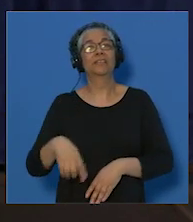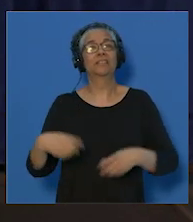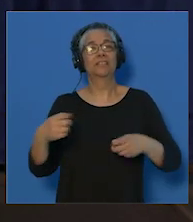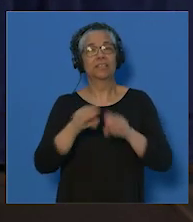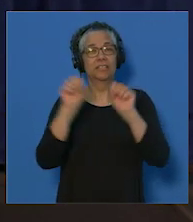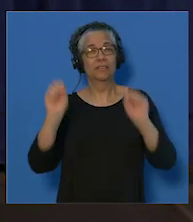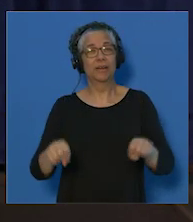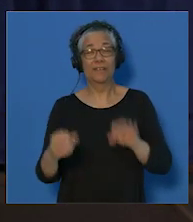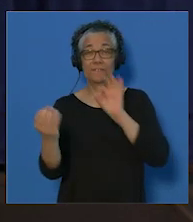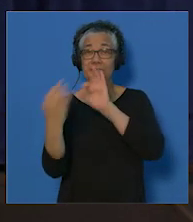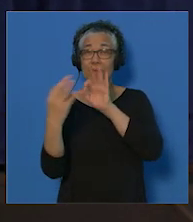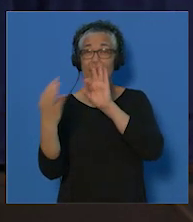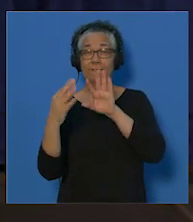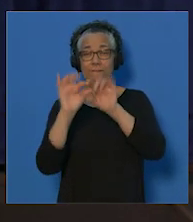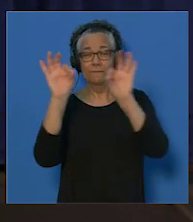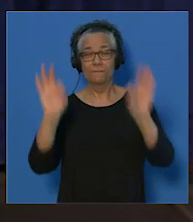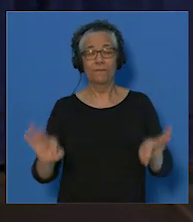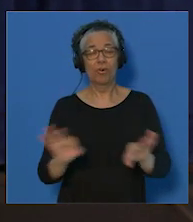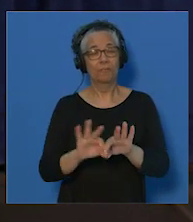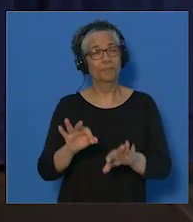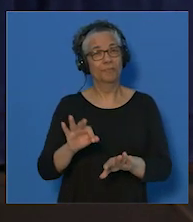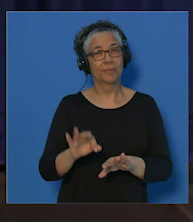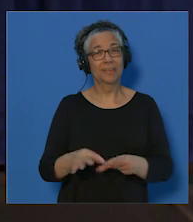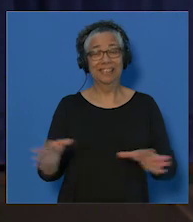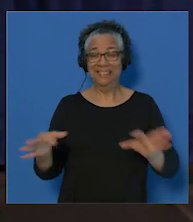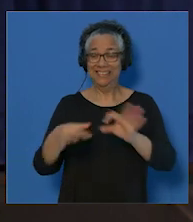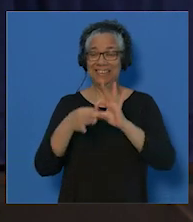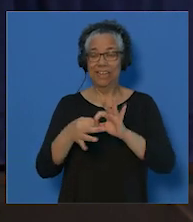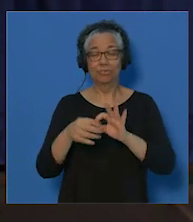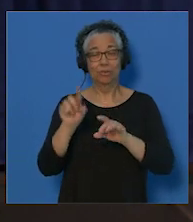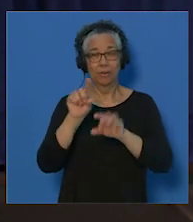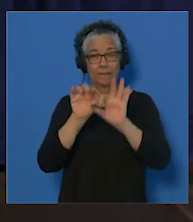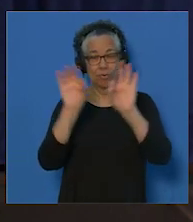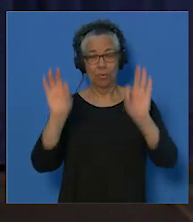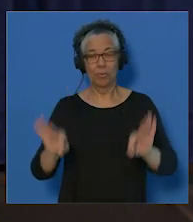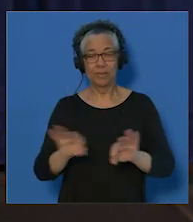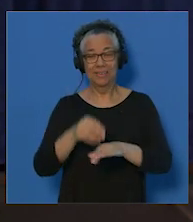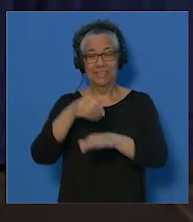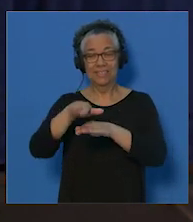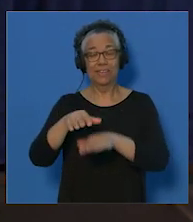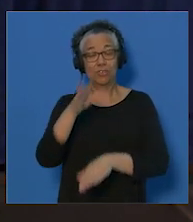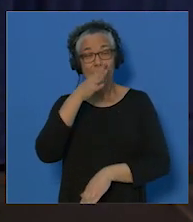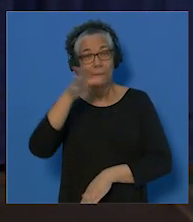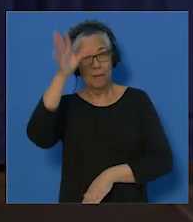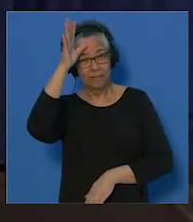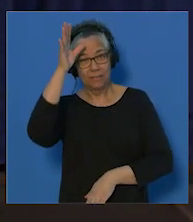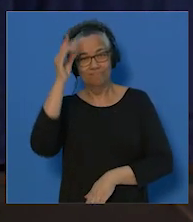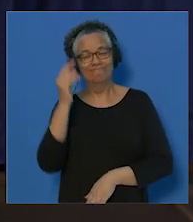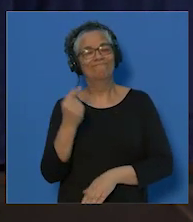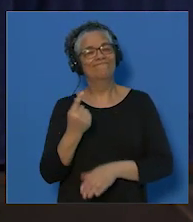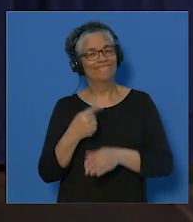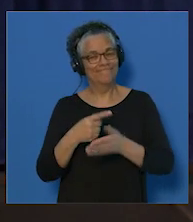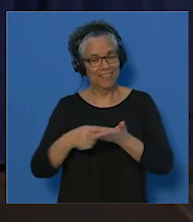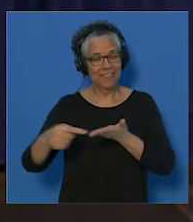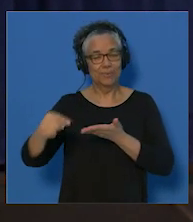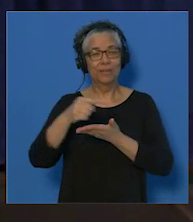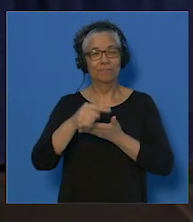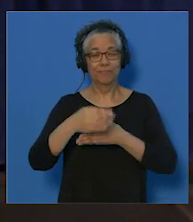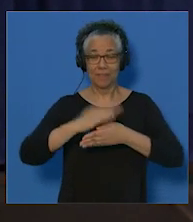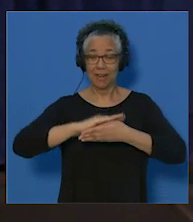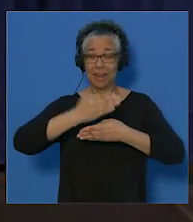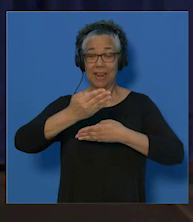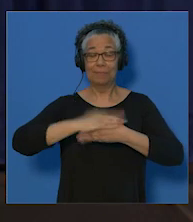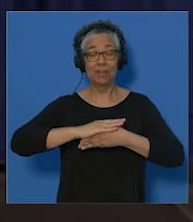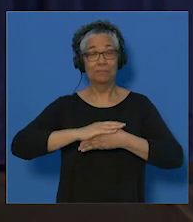to access the support. The link to the form will be sent to parents again next week. Laptops for teachers